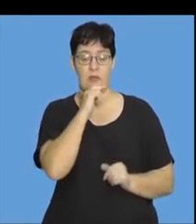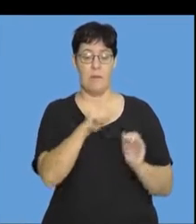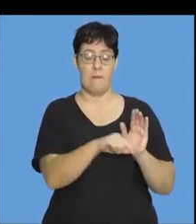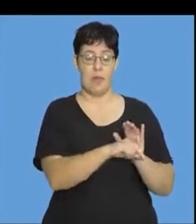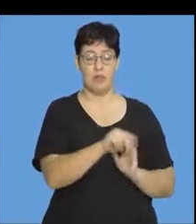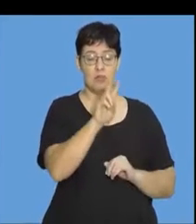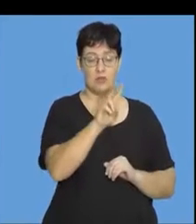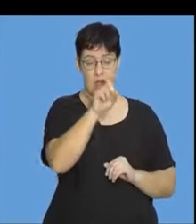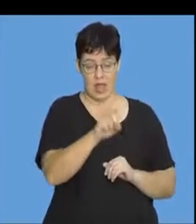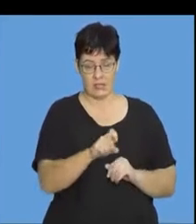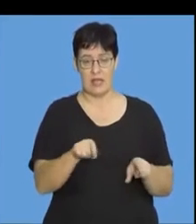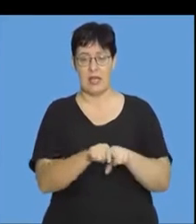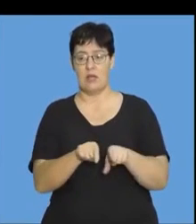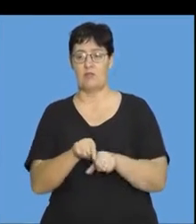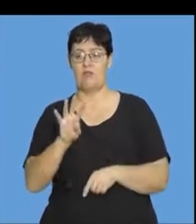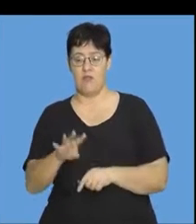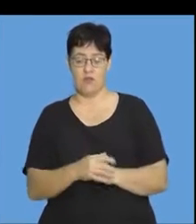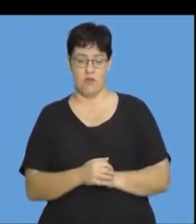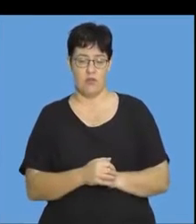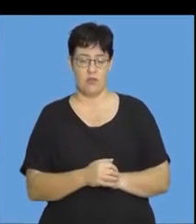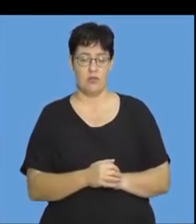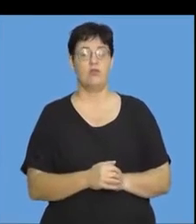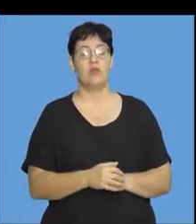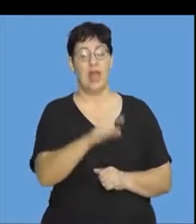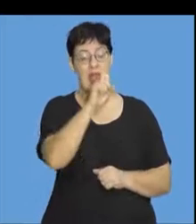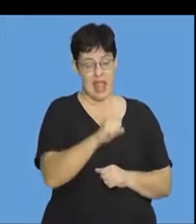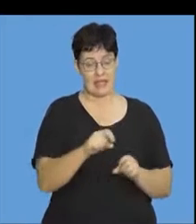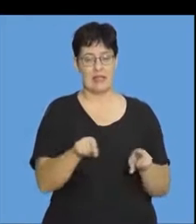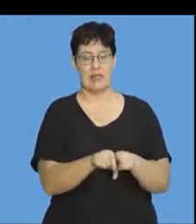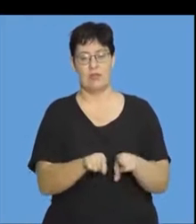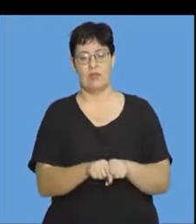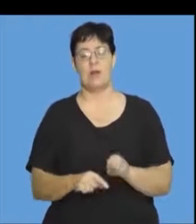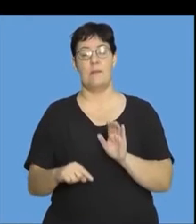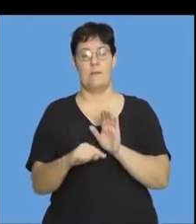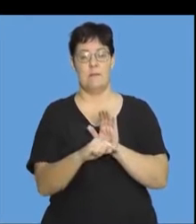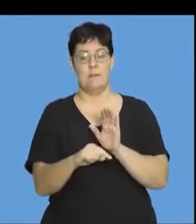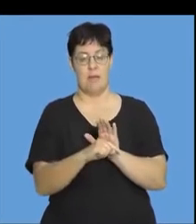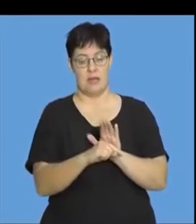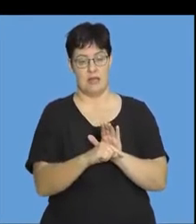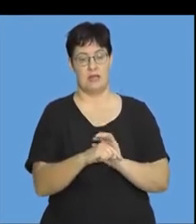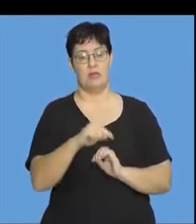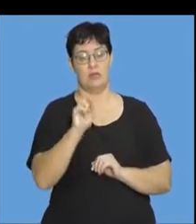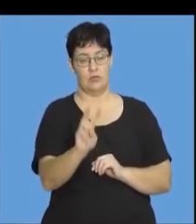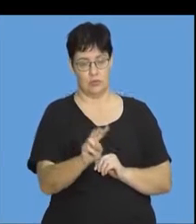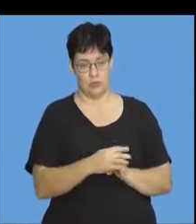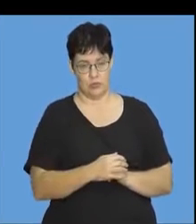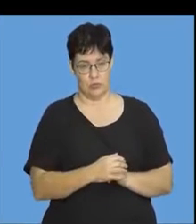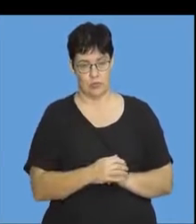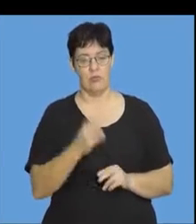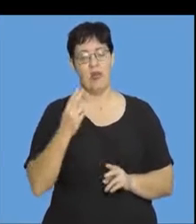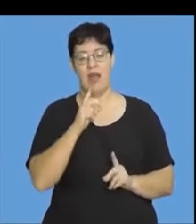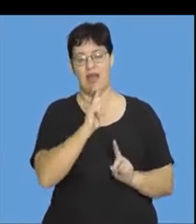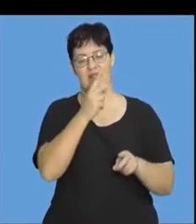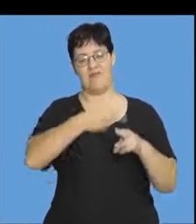is negative 2x equals to 4, and then I will have x is equals to negative 2 as